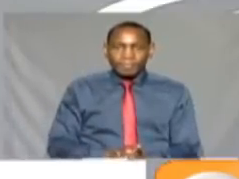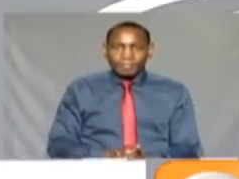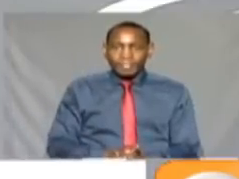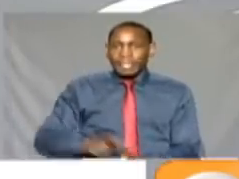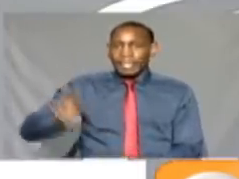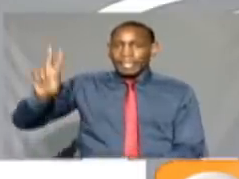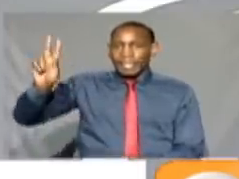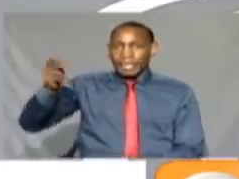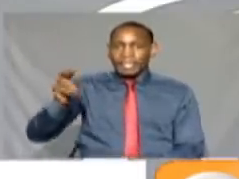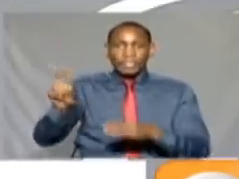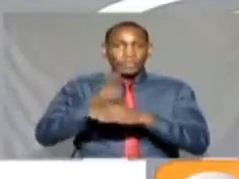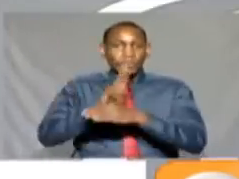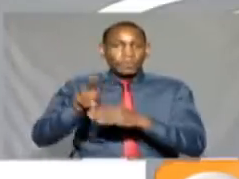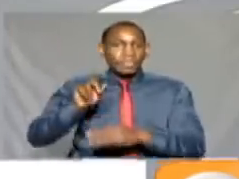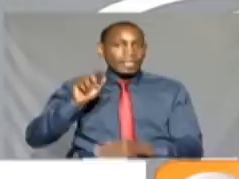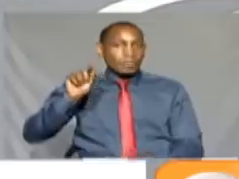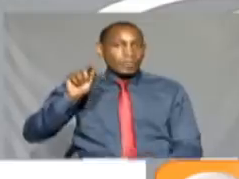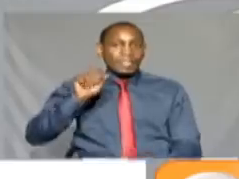Ha! Man!